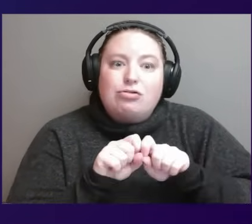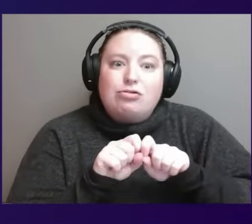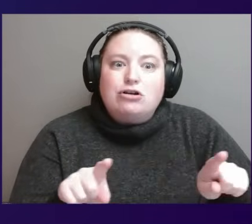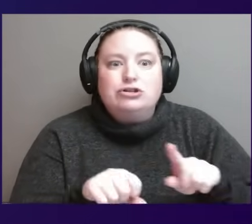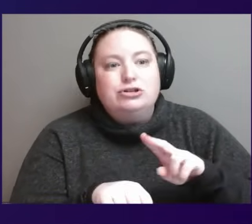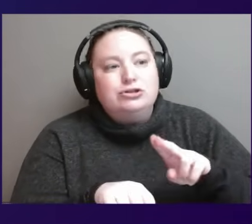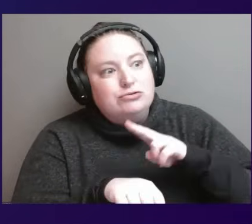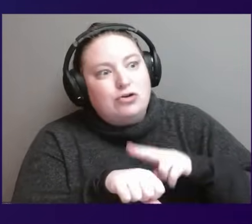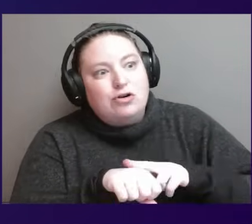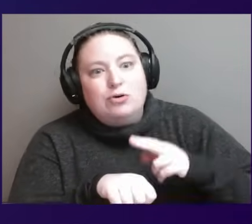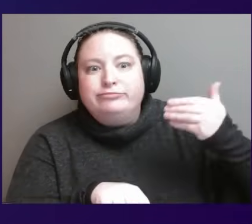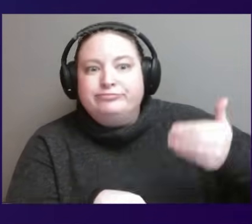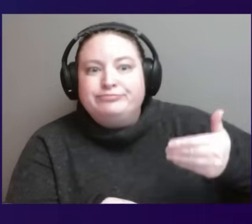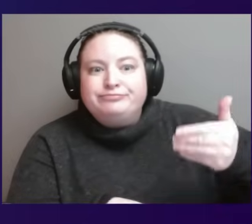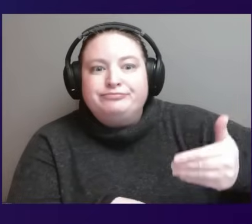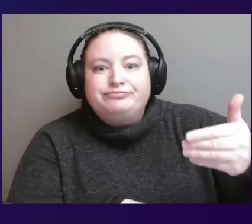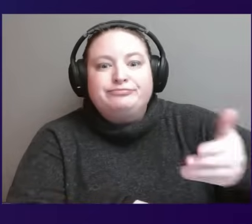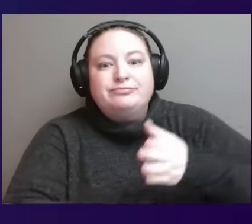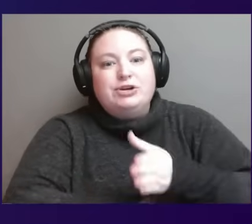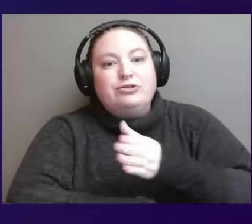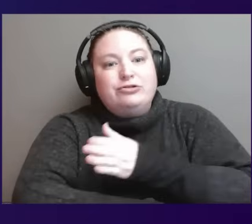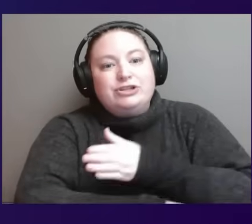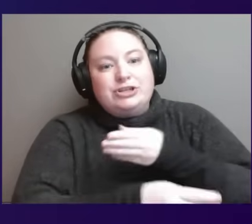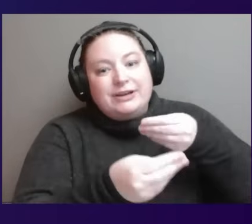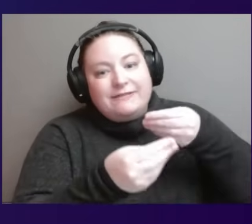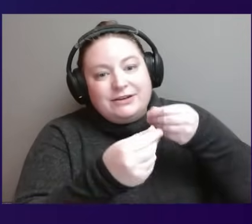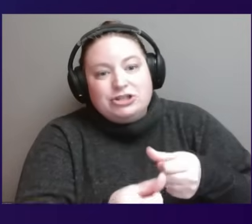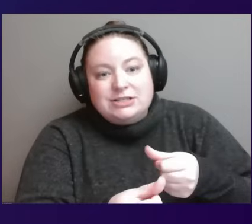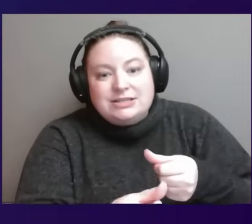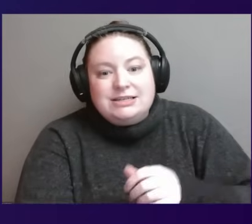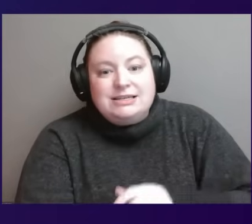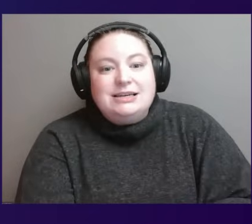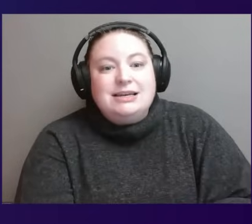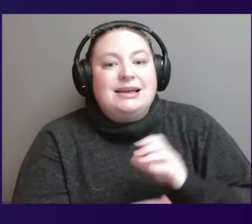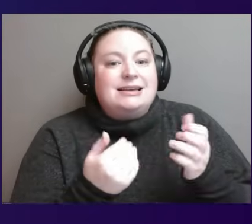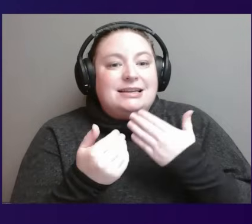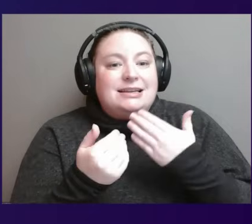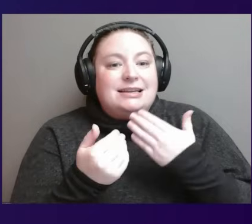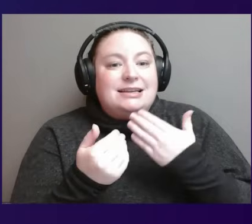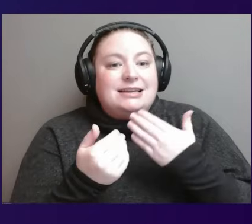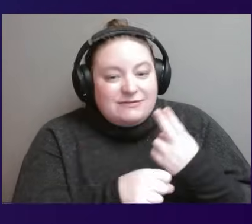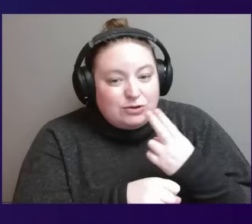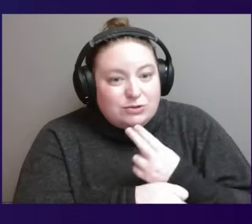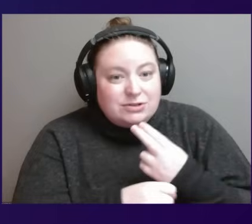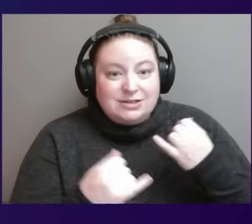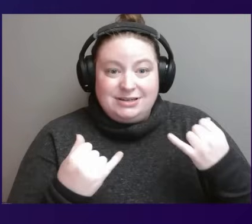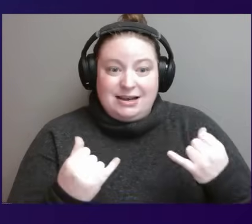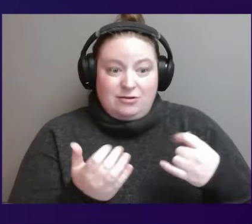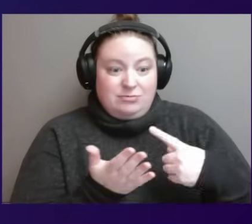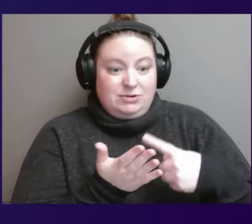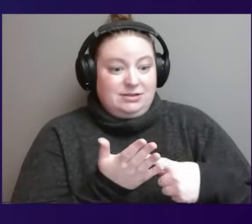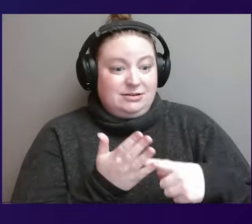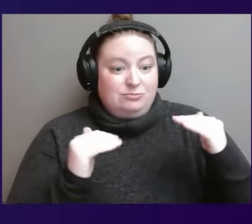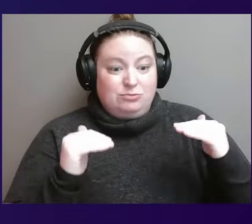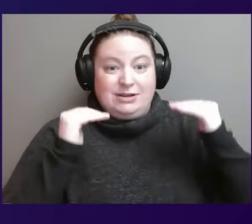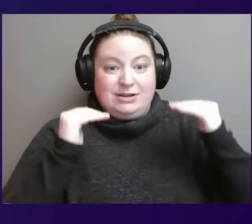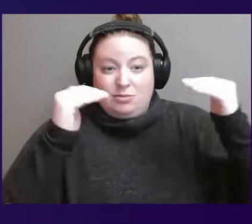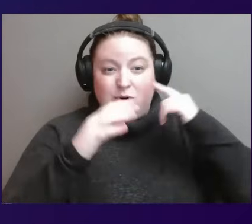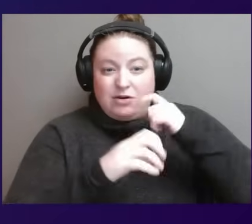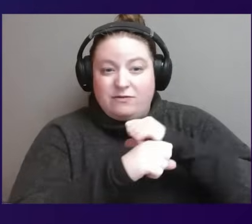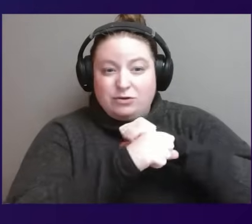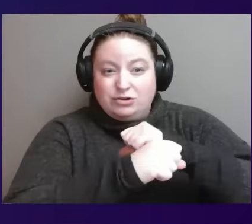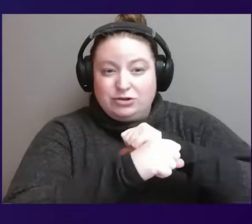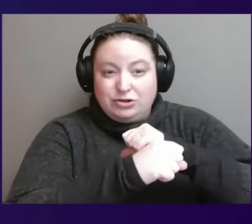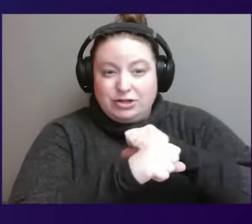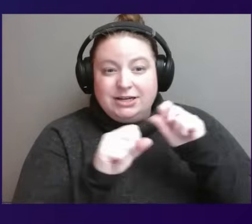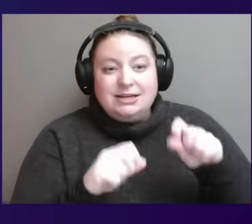increasing efficiency. We talk about ease of use. And, you know, today we're also talking about raising the bar on security. Like, can we build